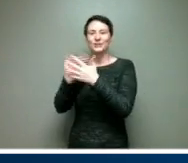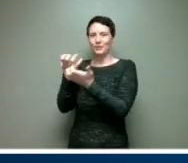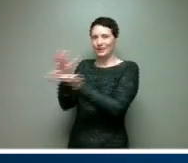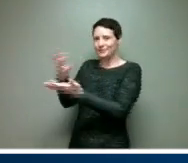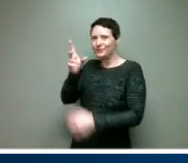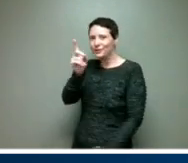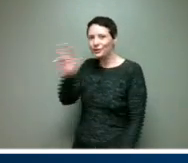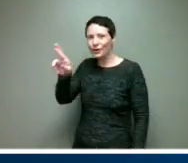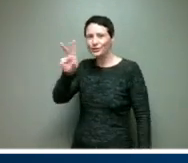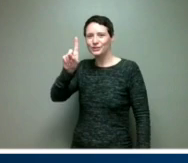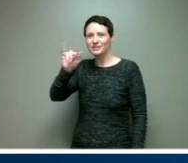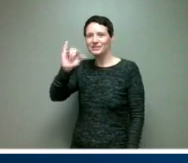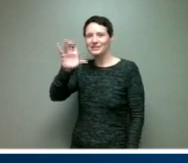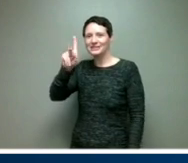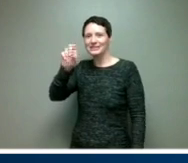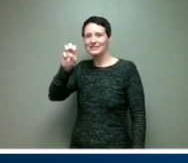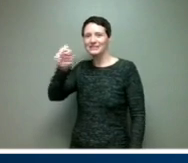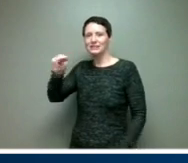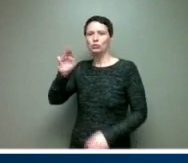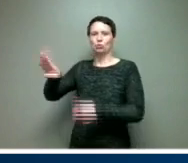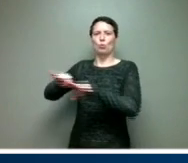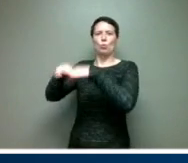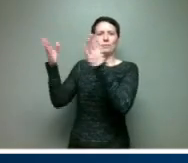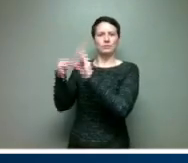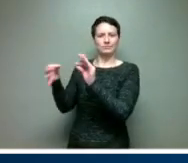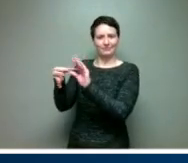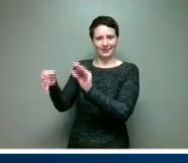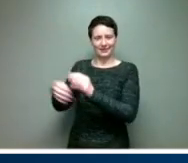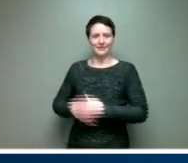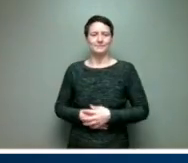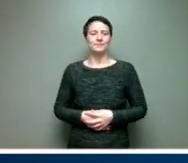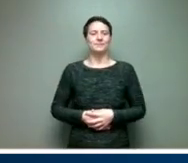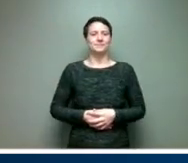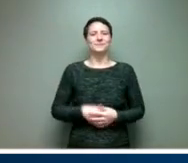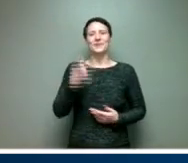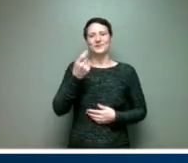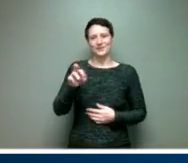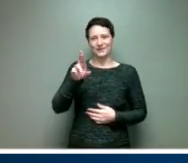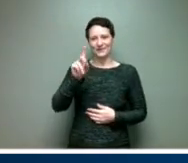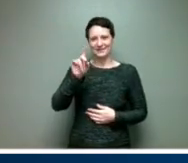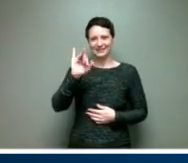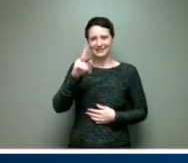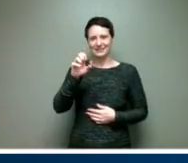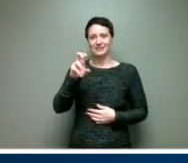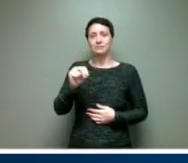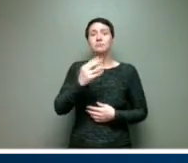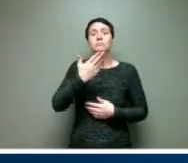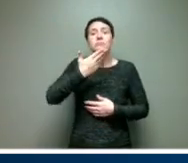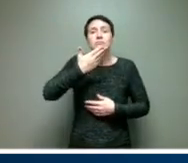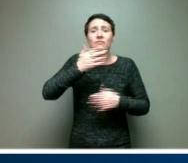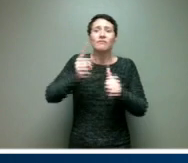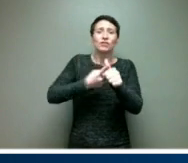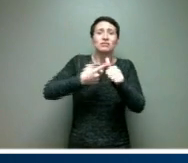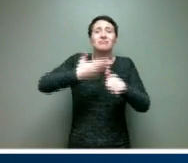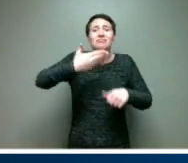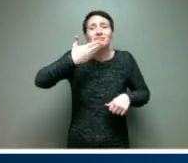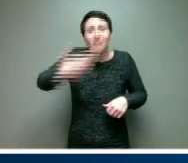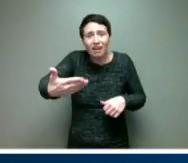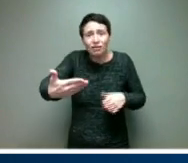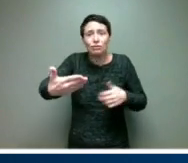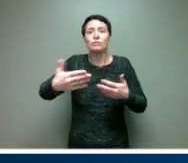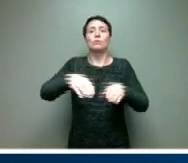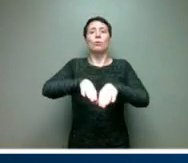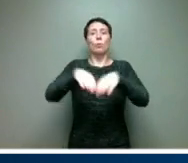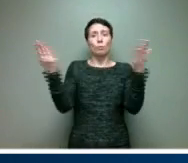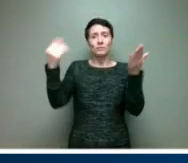remarks. But first of all, thank you for having us and having this discussion.